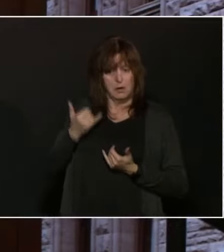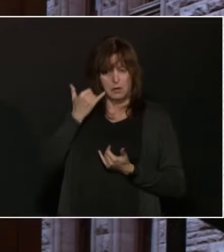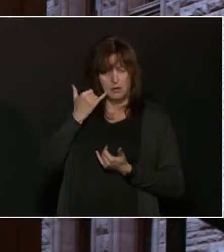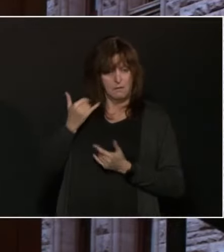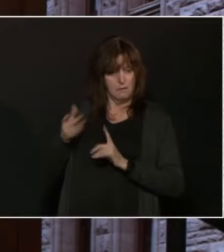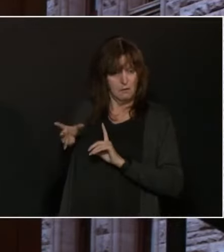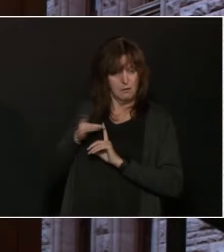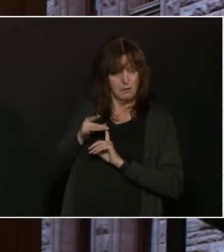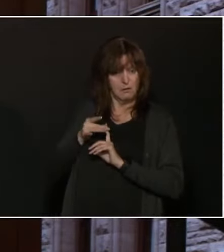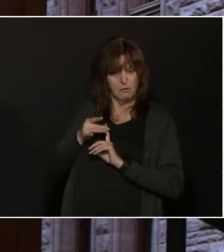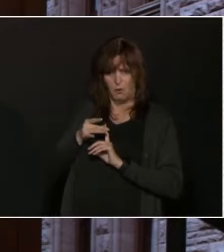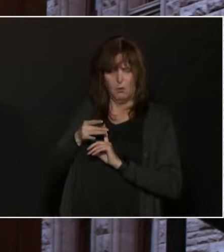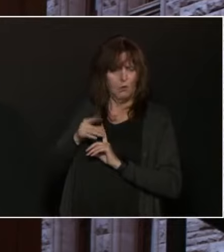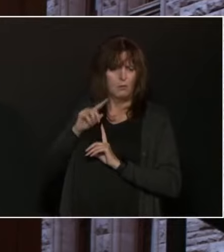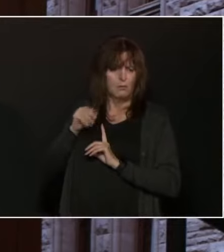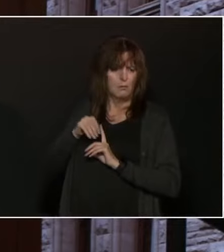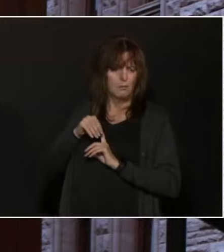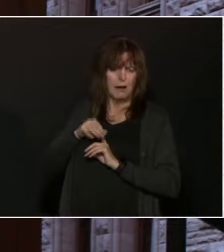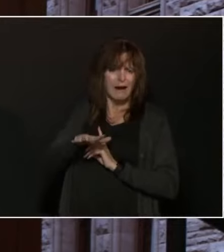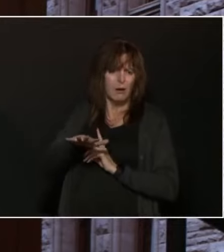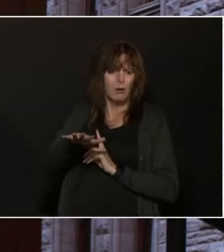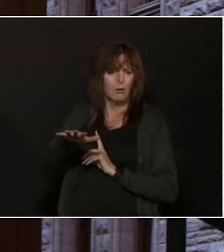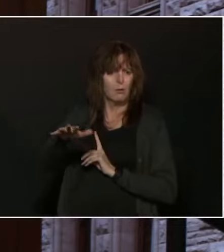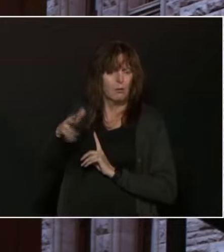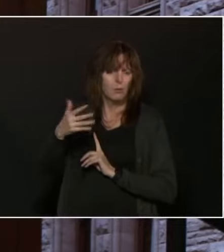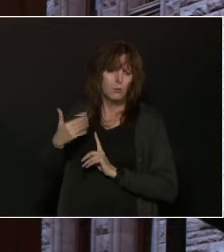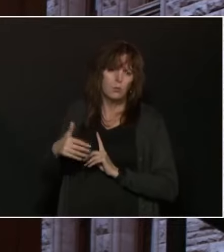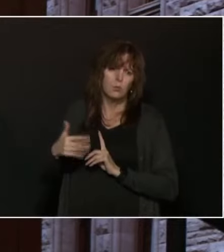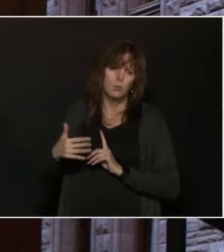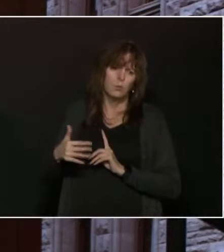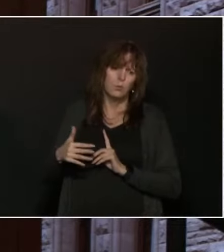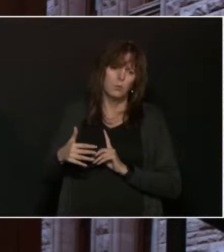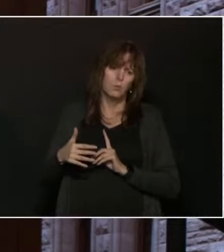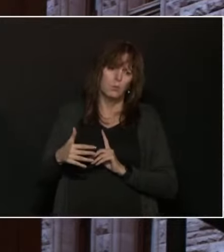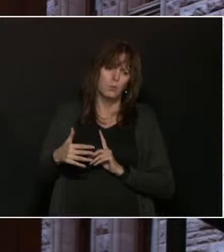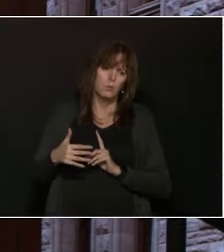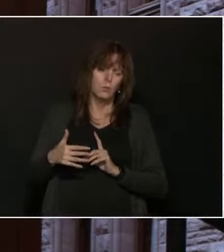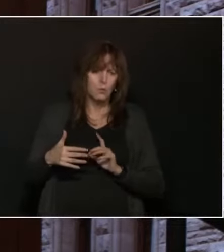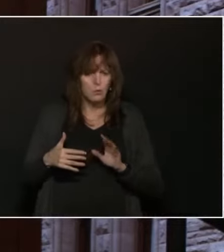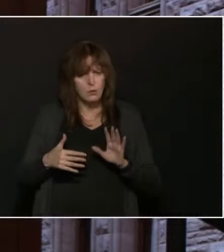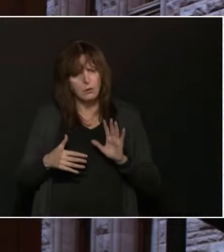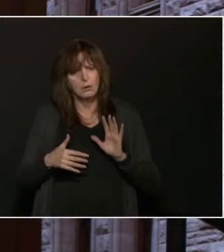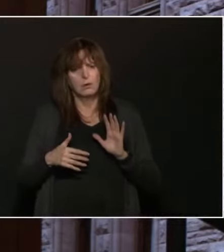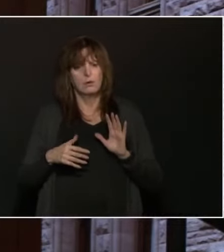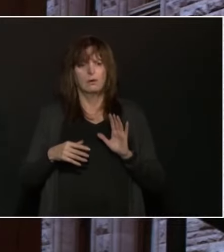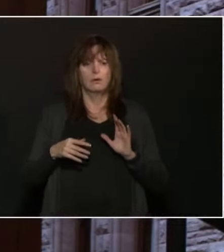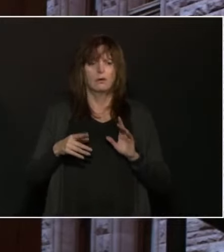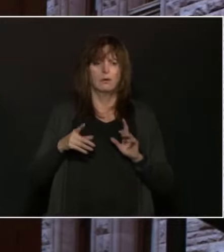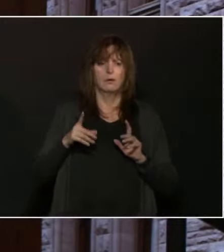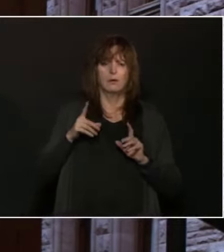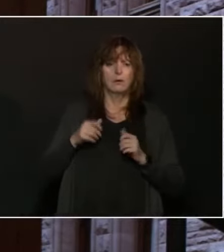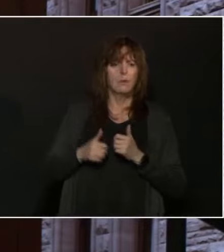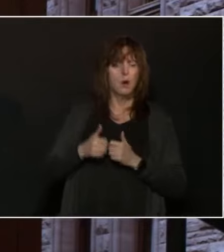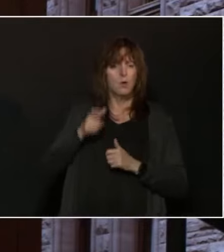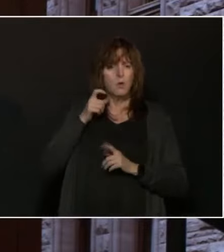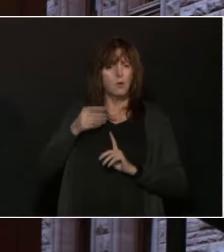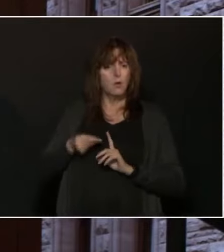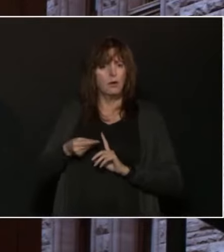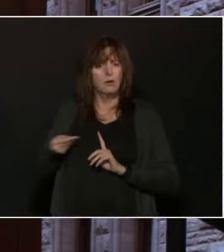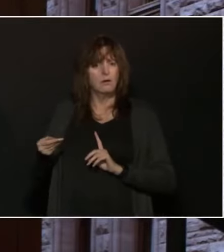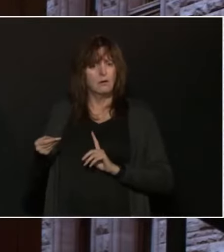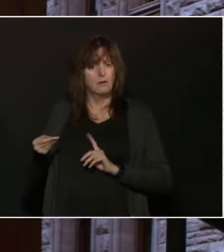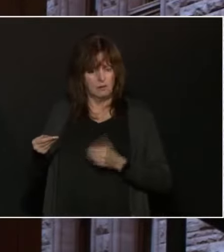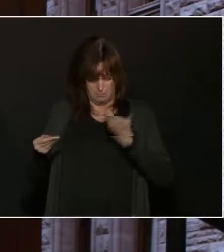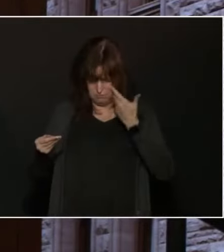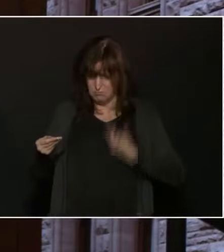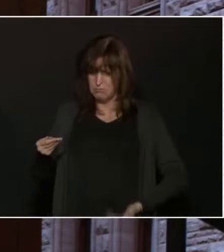because a lot of the people who are transmitting seem to be in the pre-symptomatic or asymptomatic phase and are not aware that they're doing that at